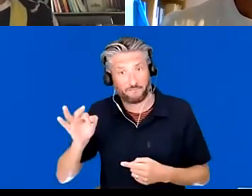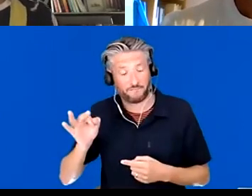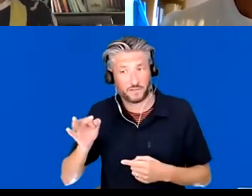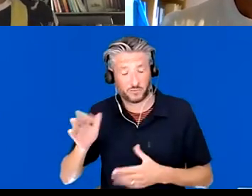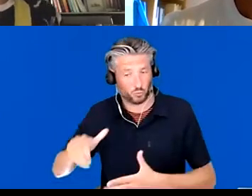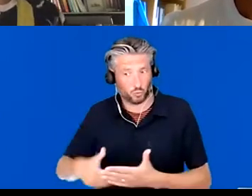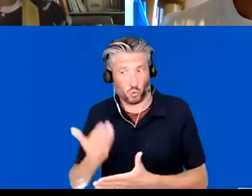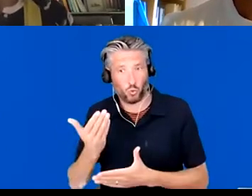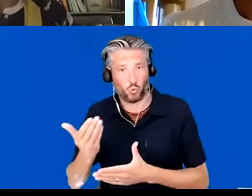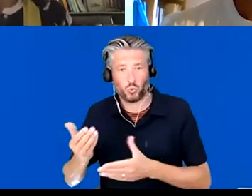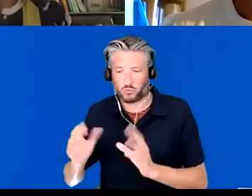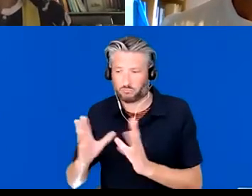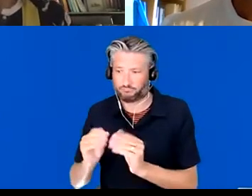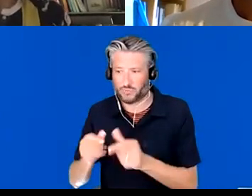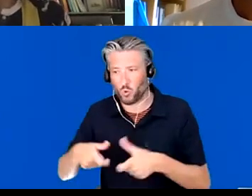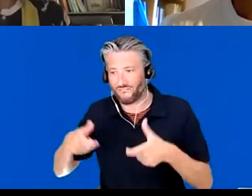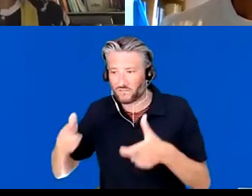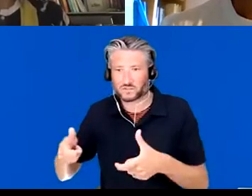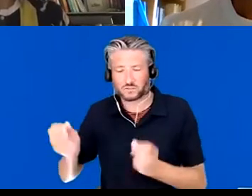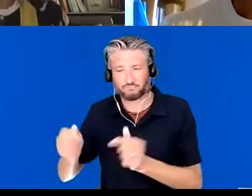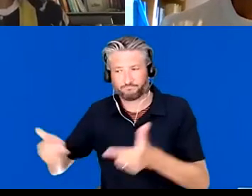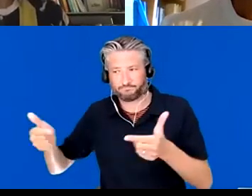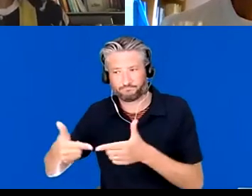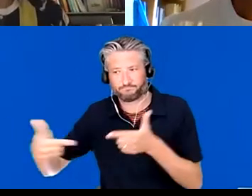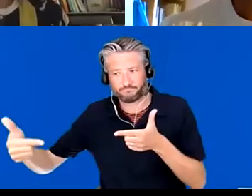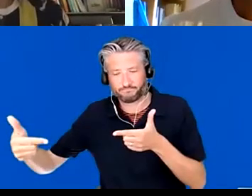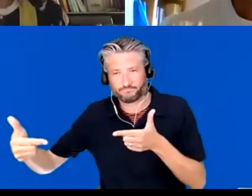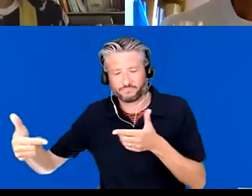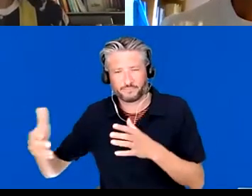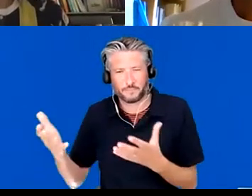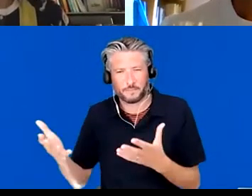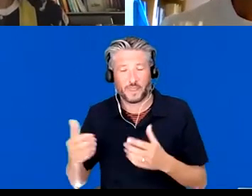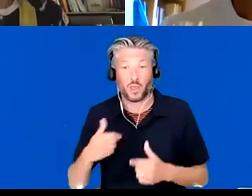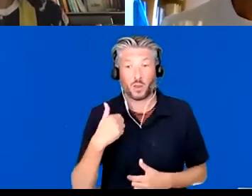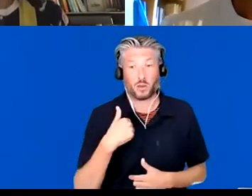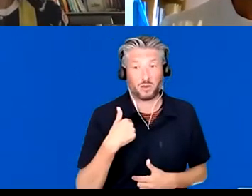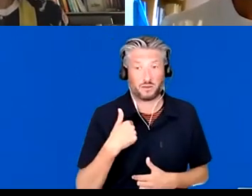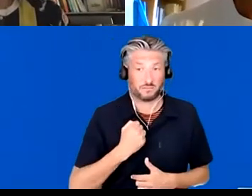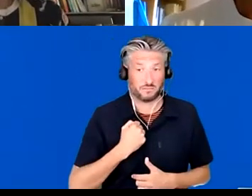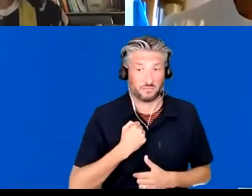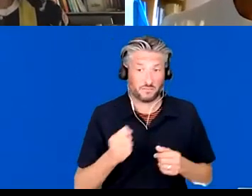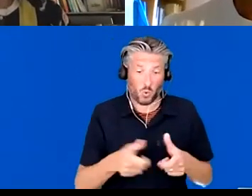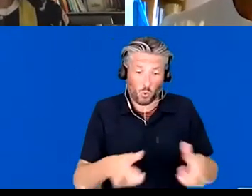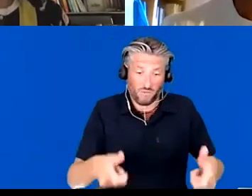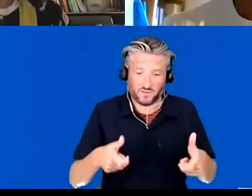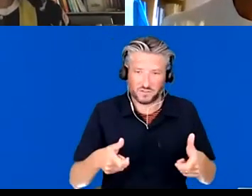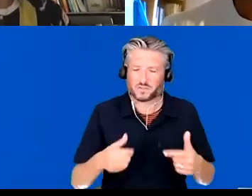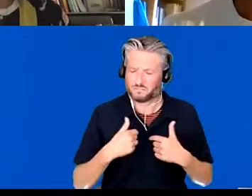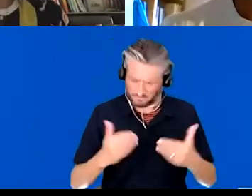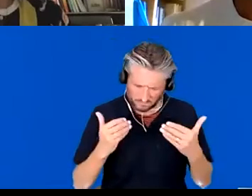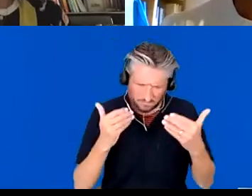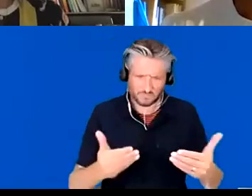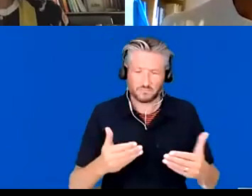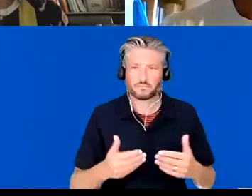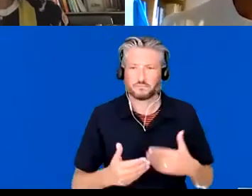it was a real collective effort. And one of the reasons we went ahead with it was because we really wanted to bring a little bit of normality back to this